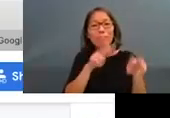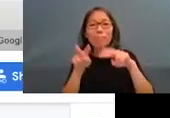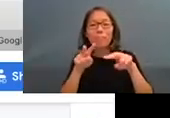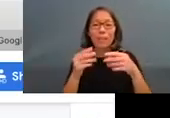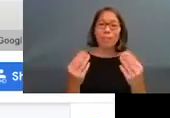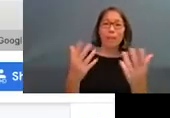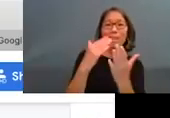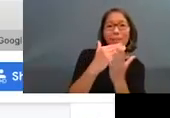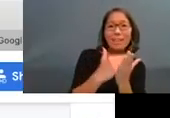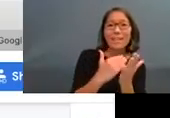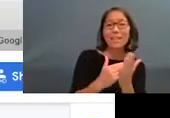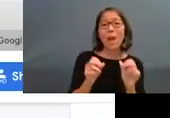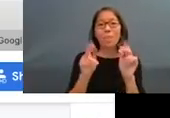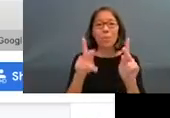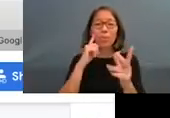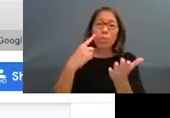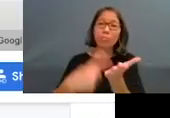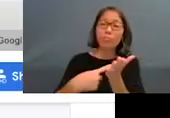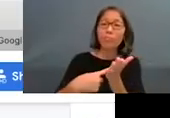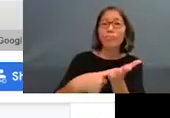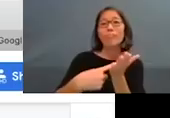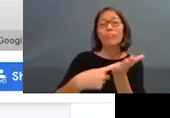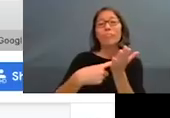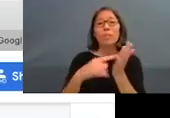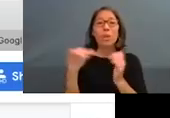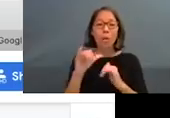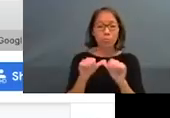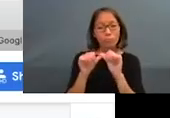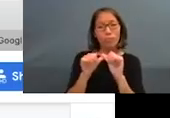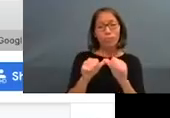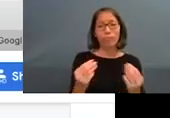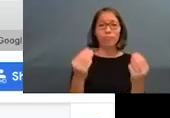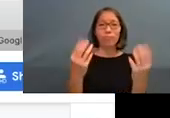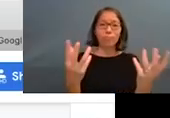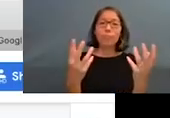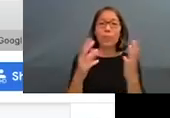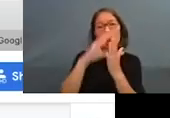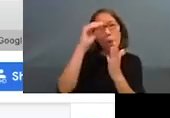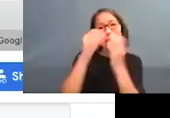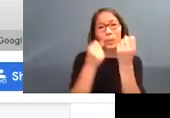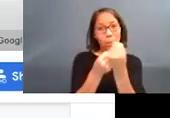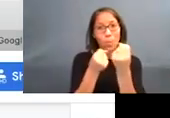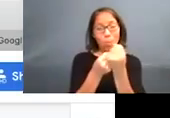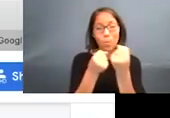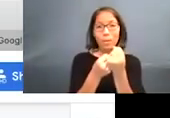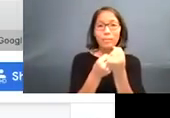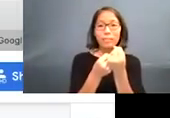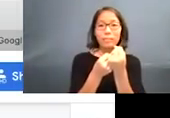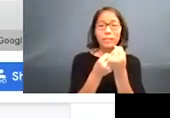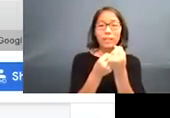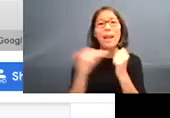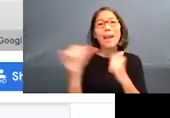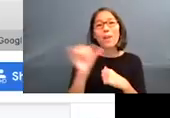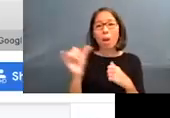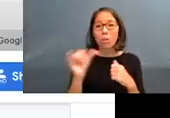lessons, opportunities to dialogue, and also continue to provide learning supports, and in fact, also